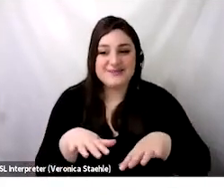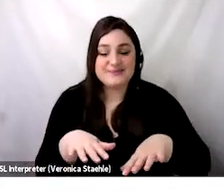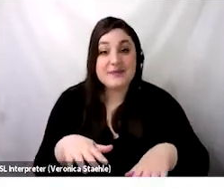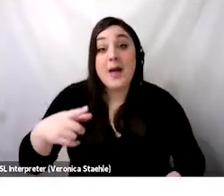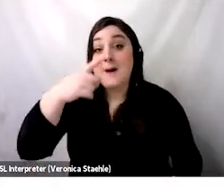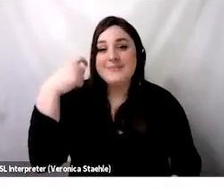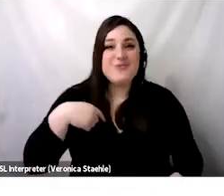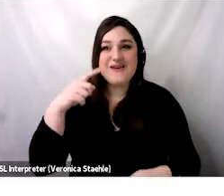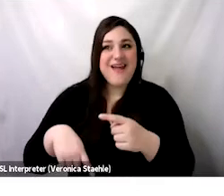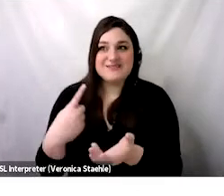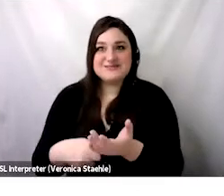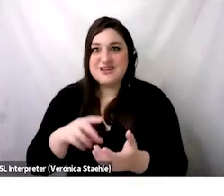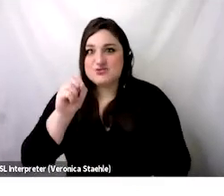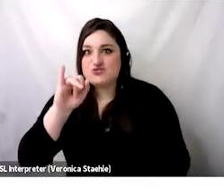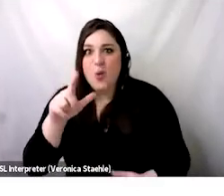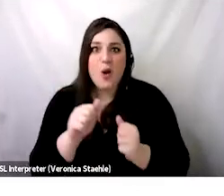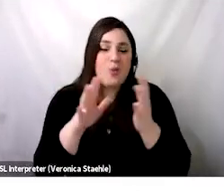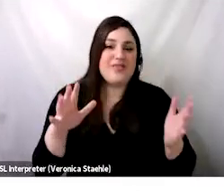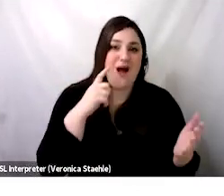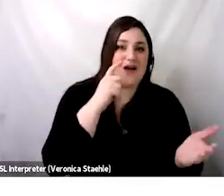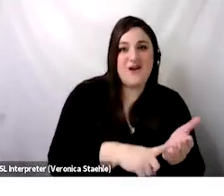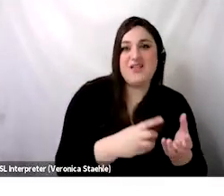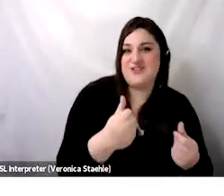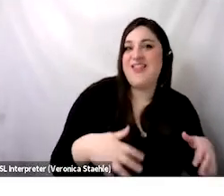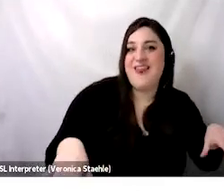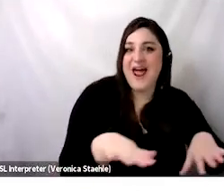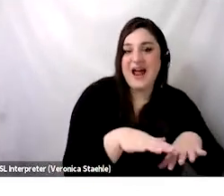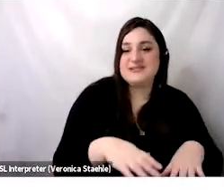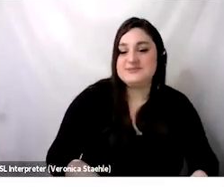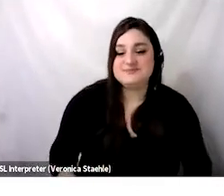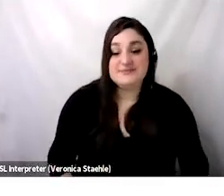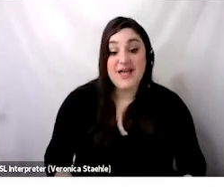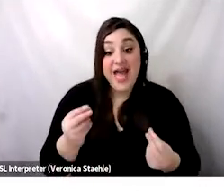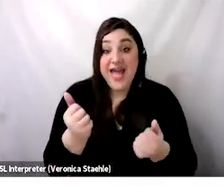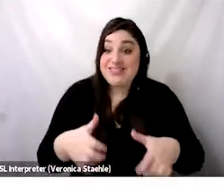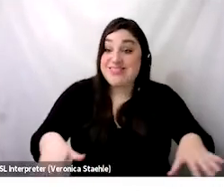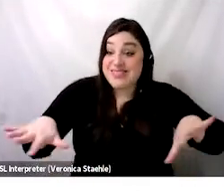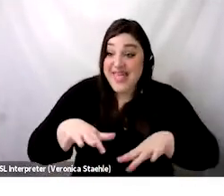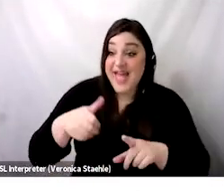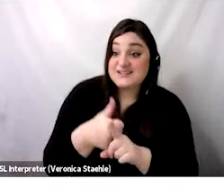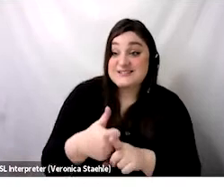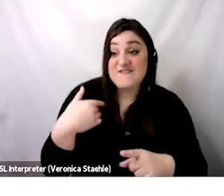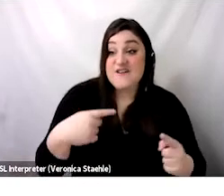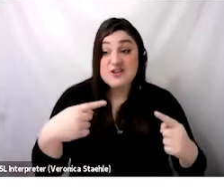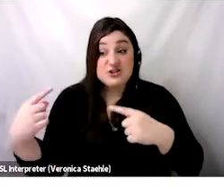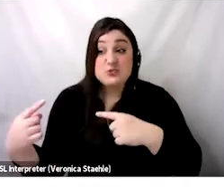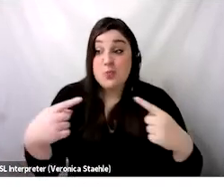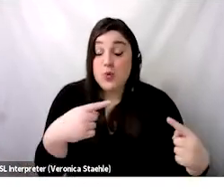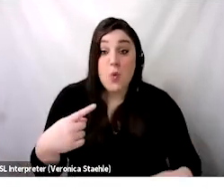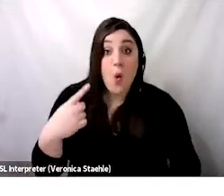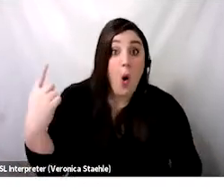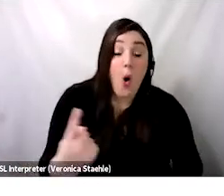talk about land. The dispute over land covers centuries. We fought over land.